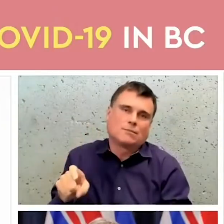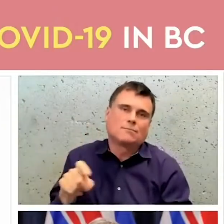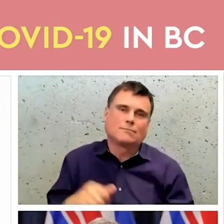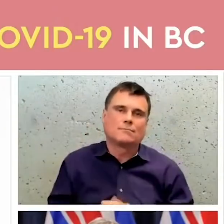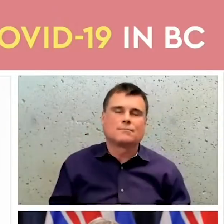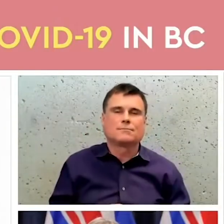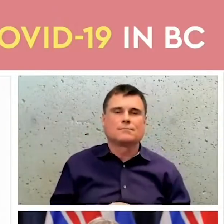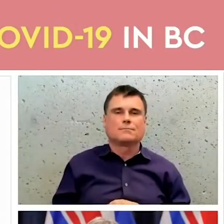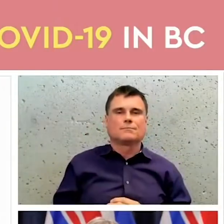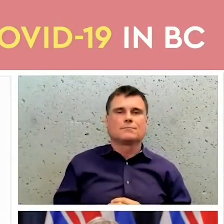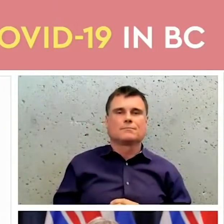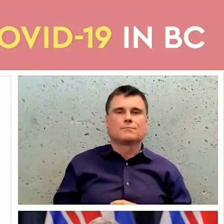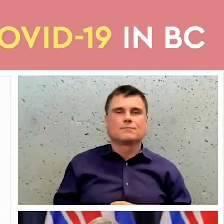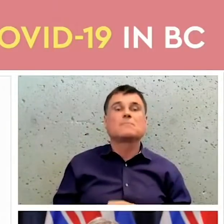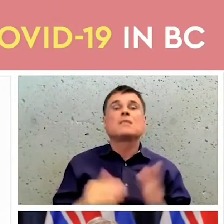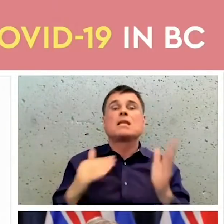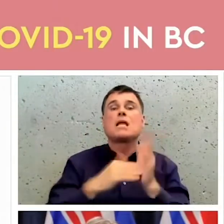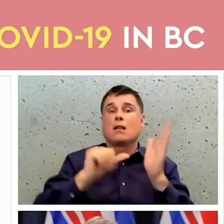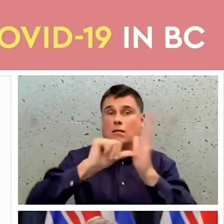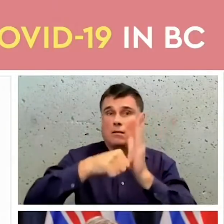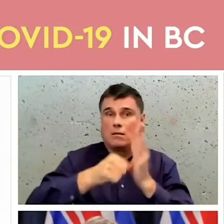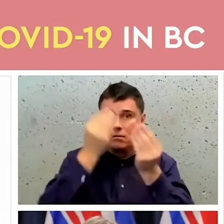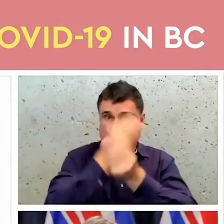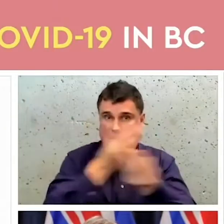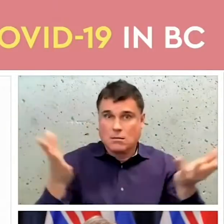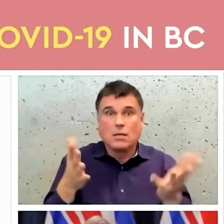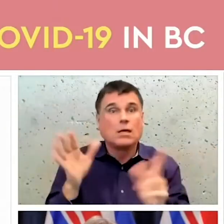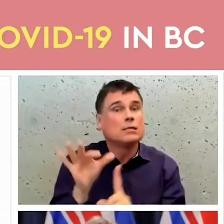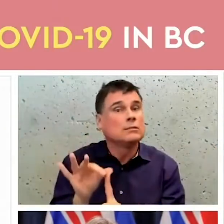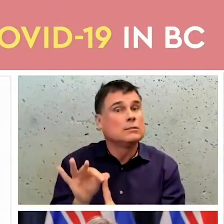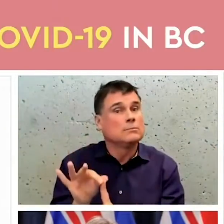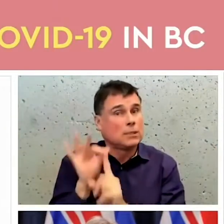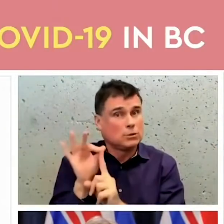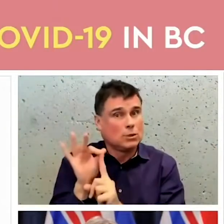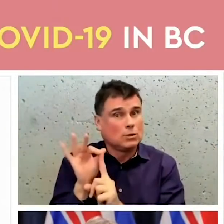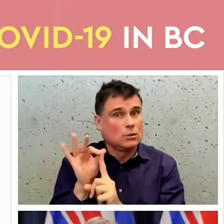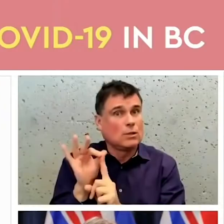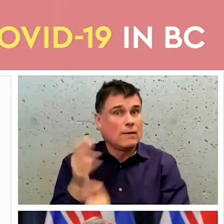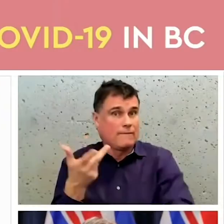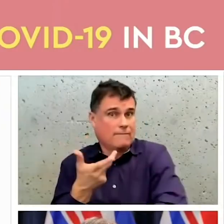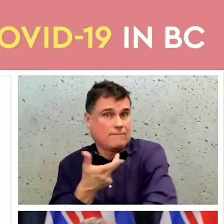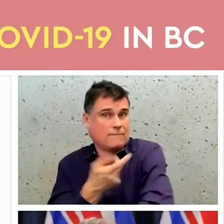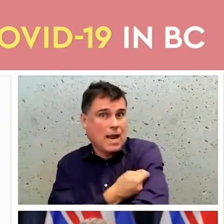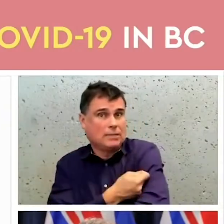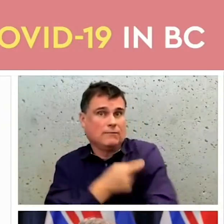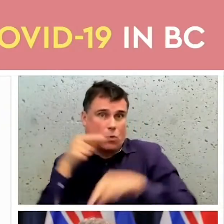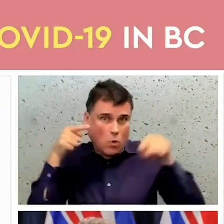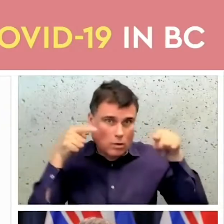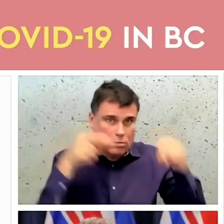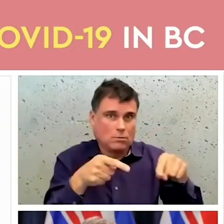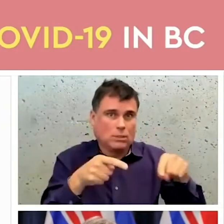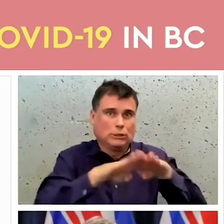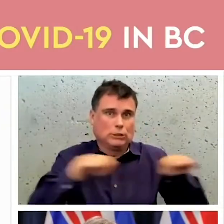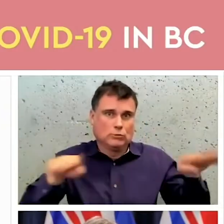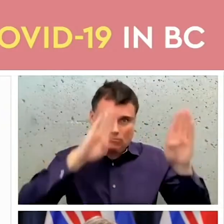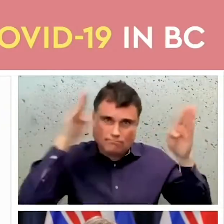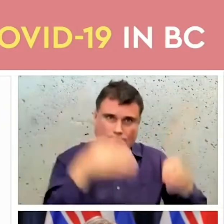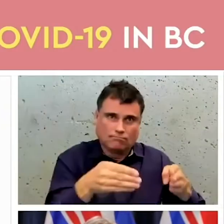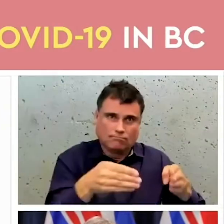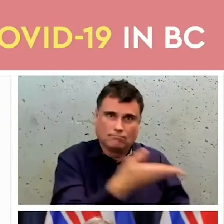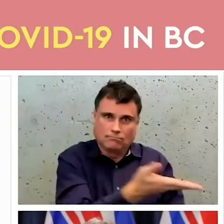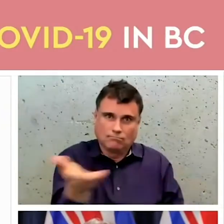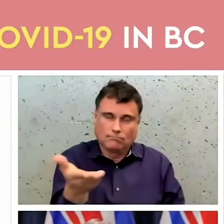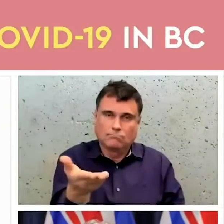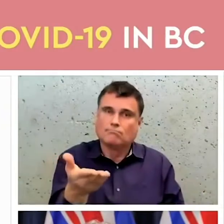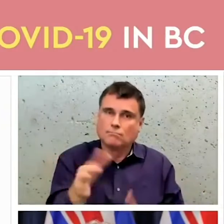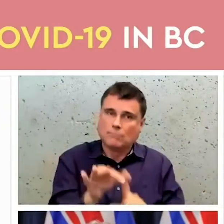last 10 days of our weather events, is that it's stable at 4 degrees for a long period of time, 10 weeks, which is a very